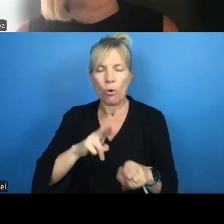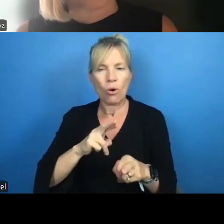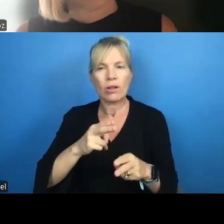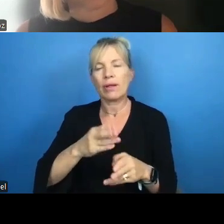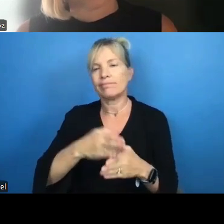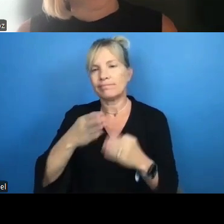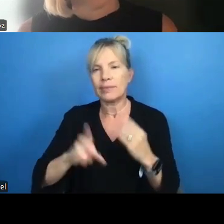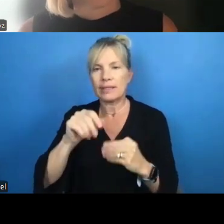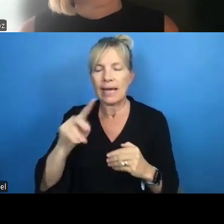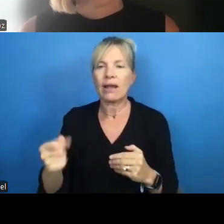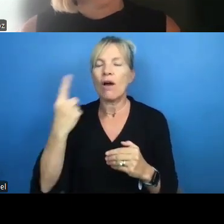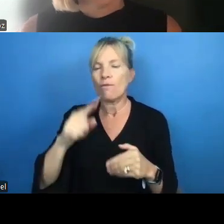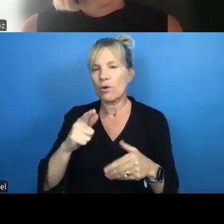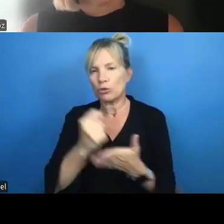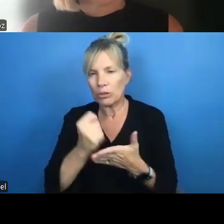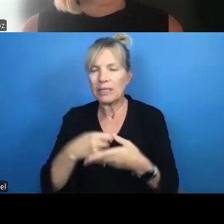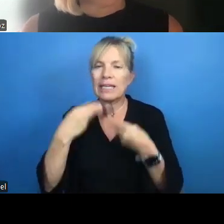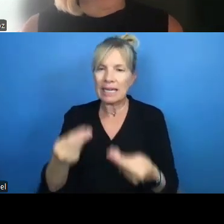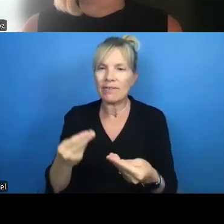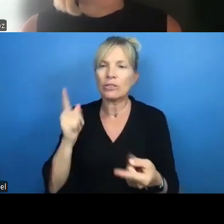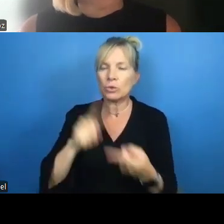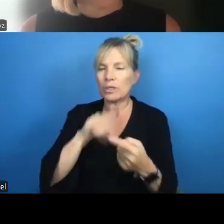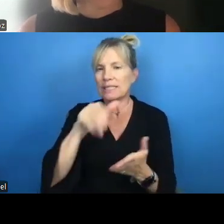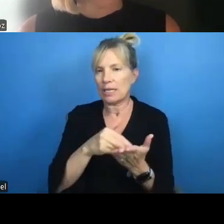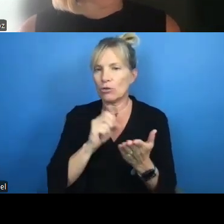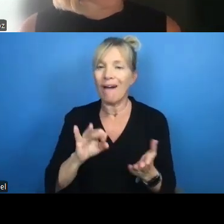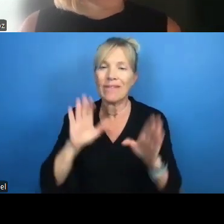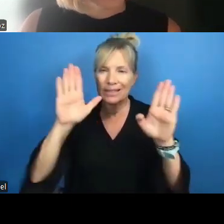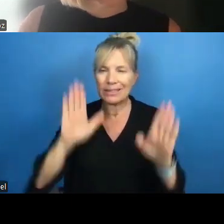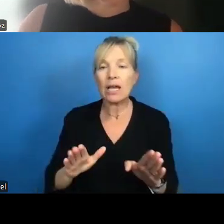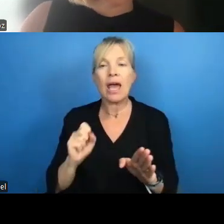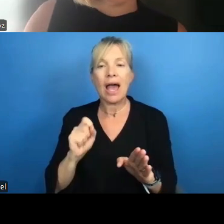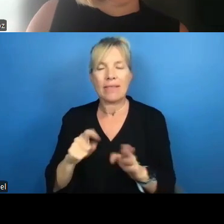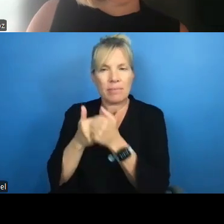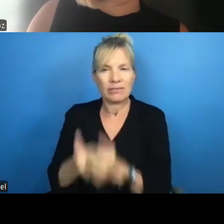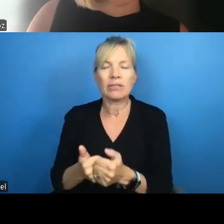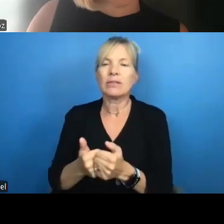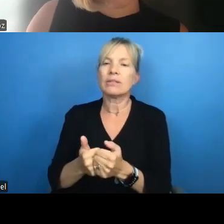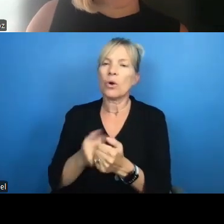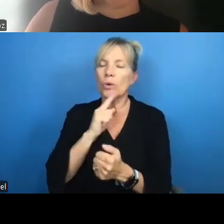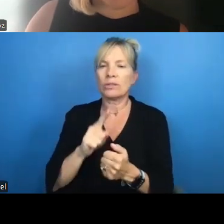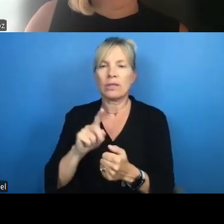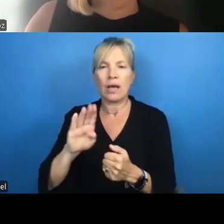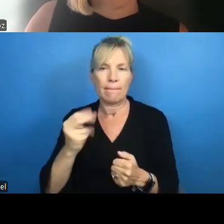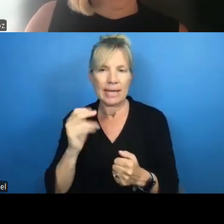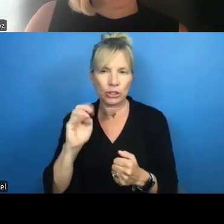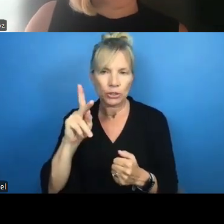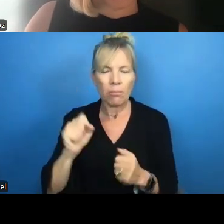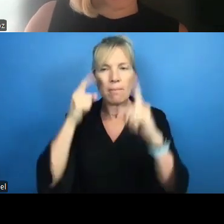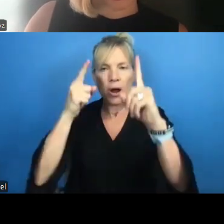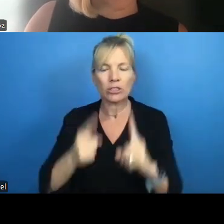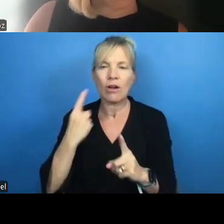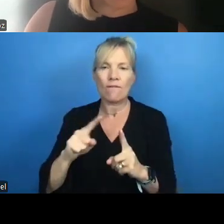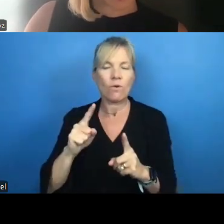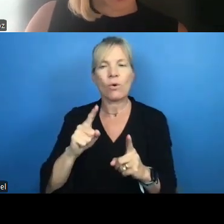efficacy in treatment provided by the centers of excellence and adhere to established benchmarks for outcome data for the